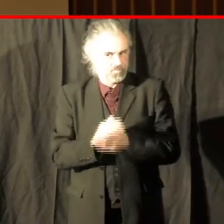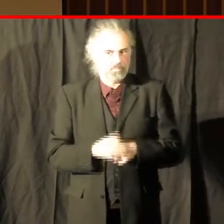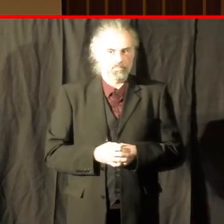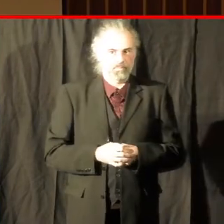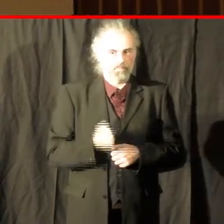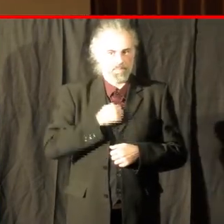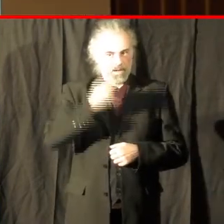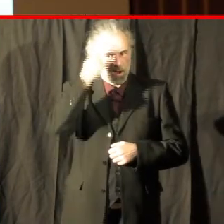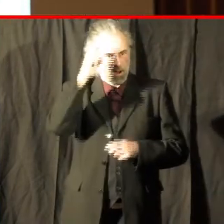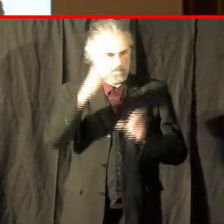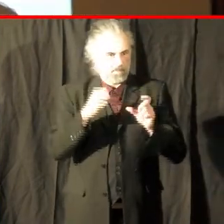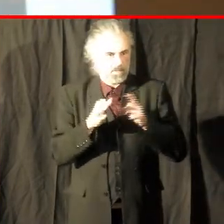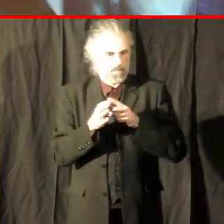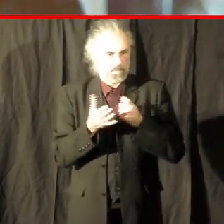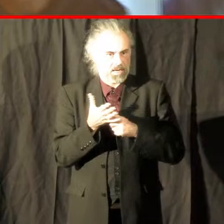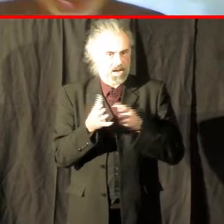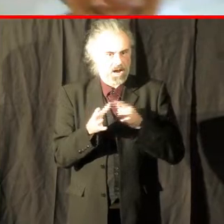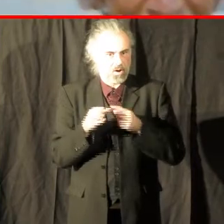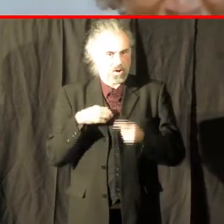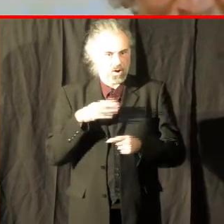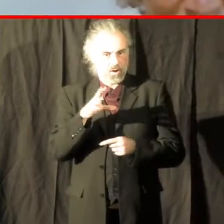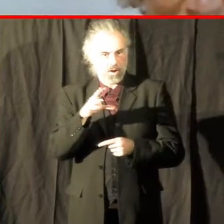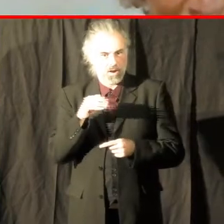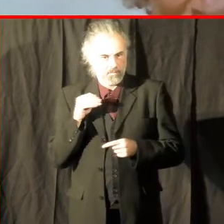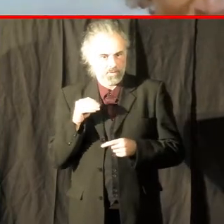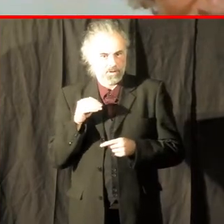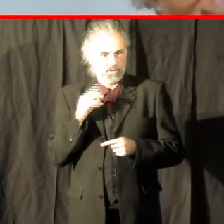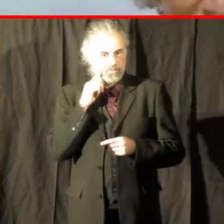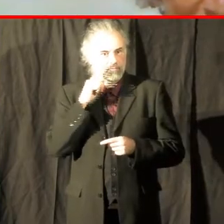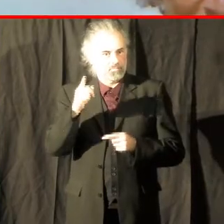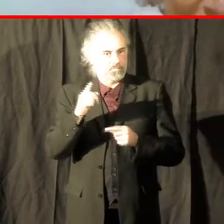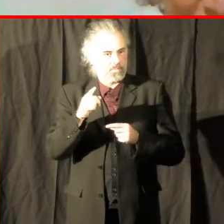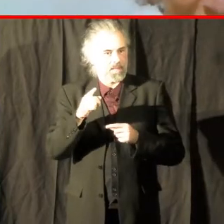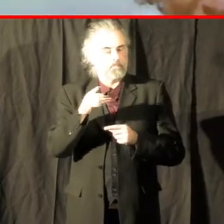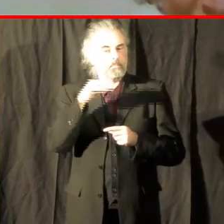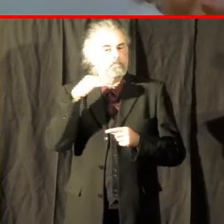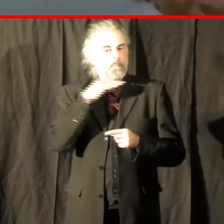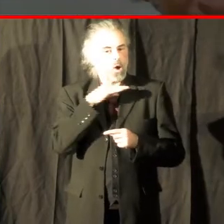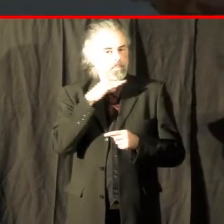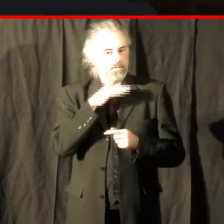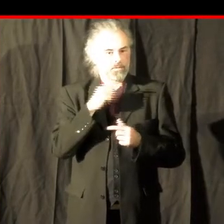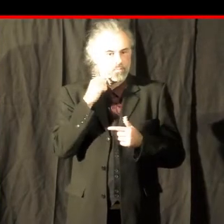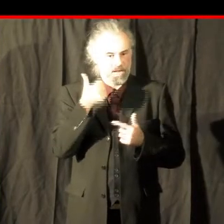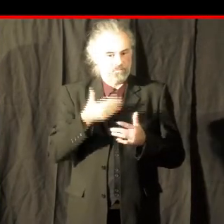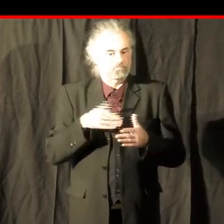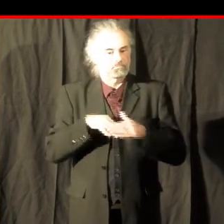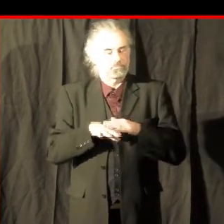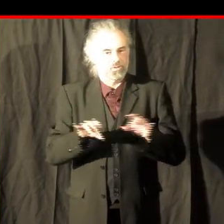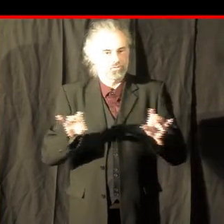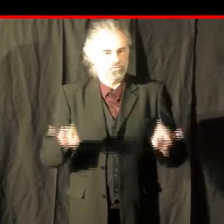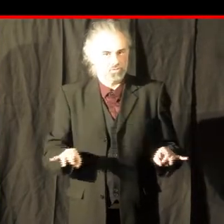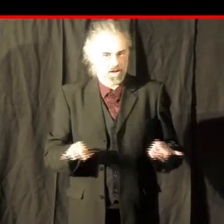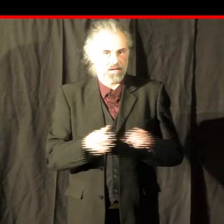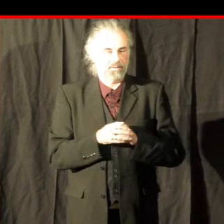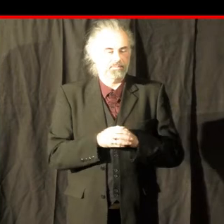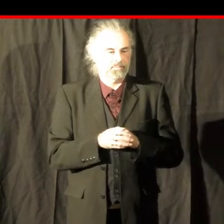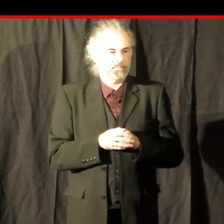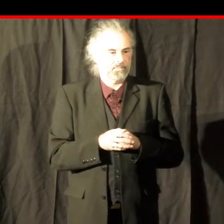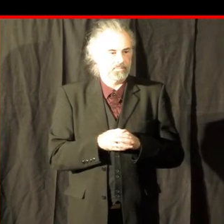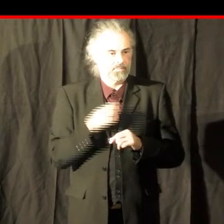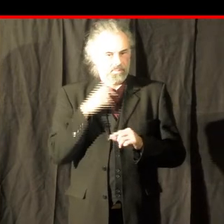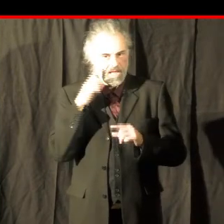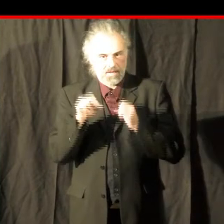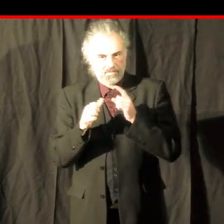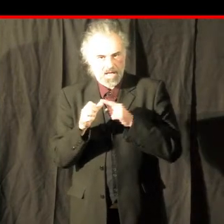my name is Cara. I am coming to you from Wurundjeri country, which is Melbourne in Australia. We have